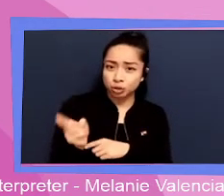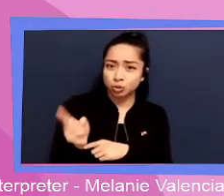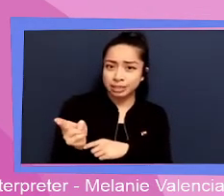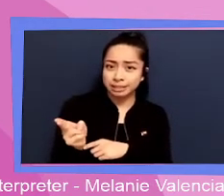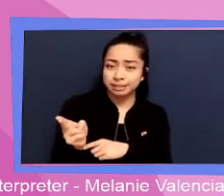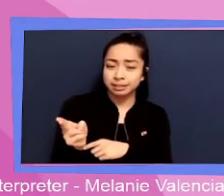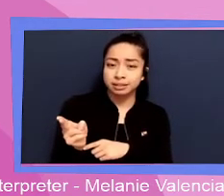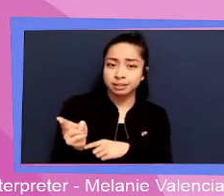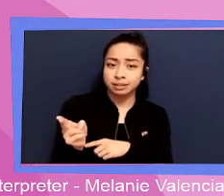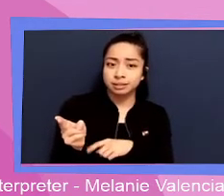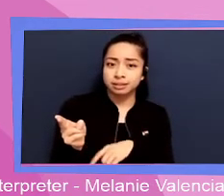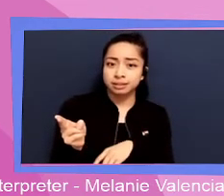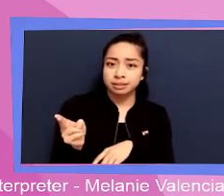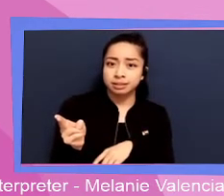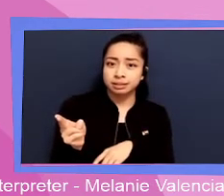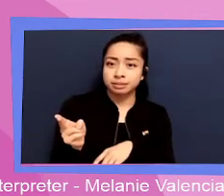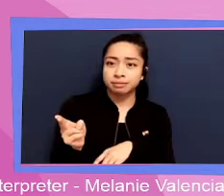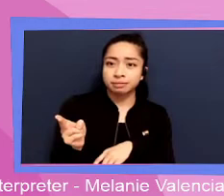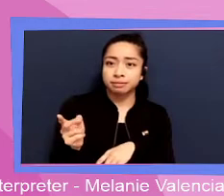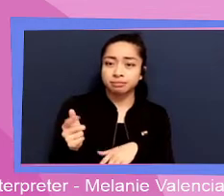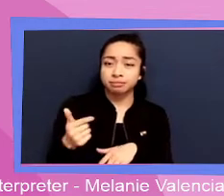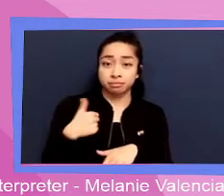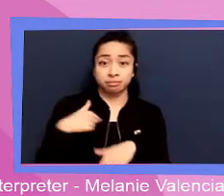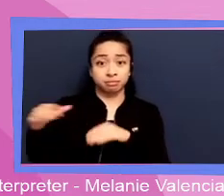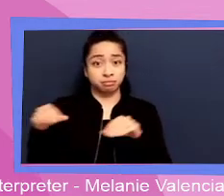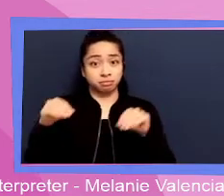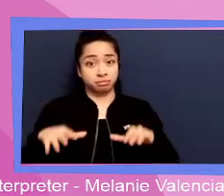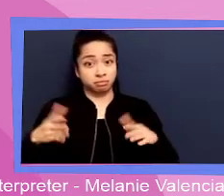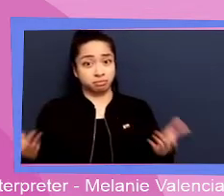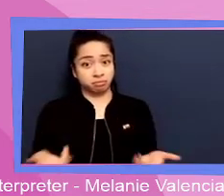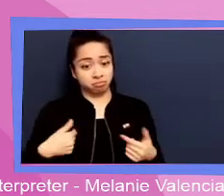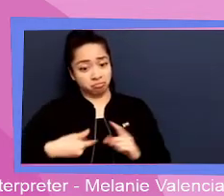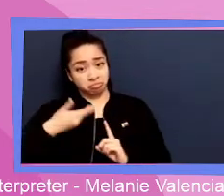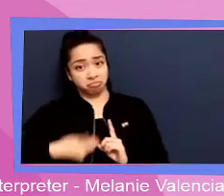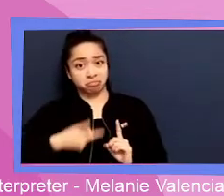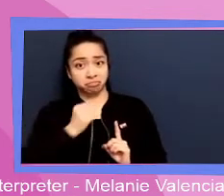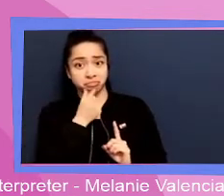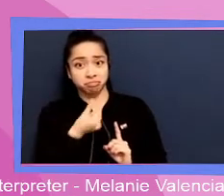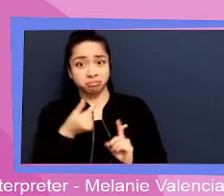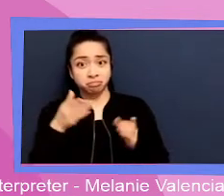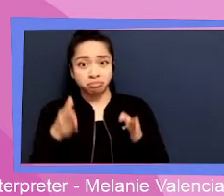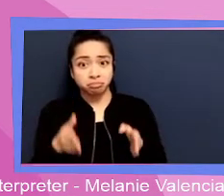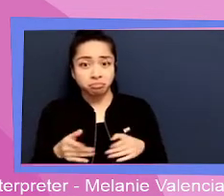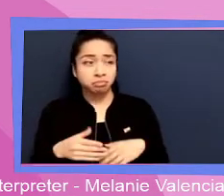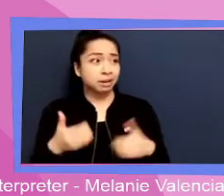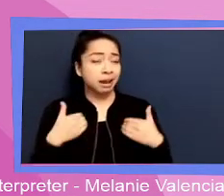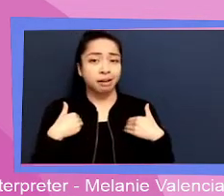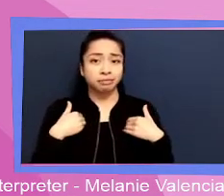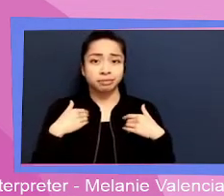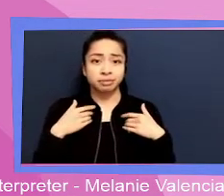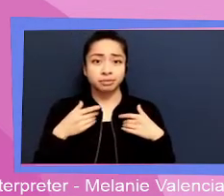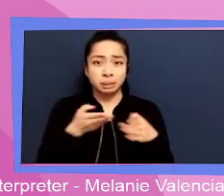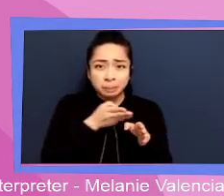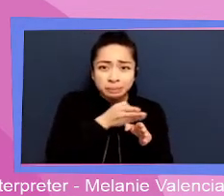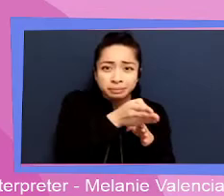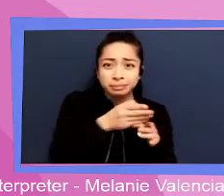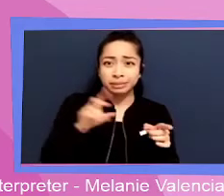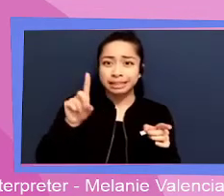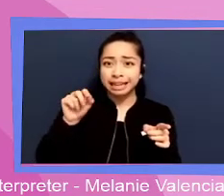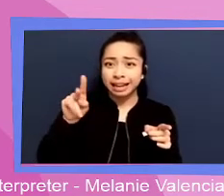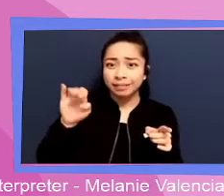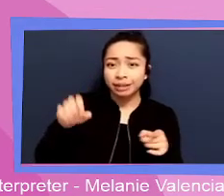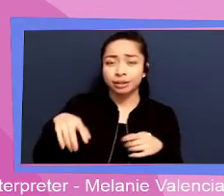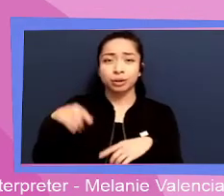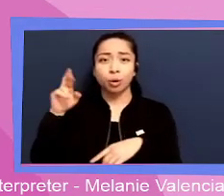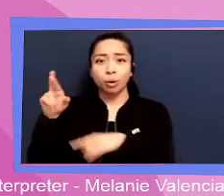That being here as a queer person with, you know, having Davie, having commercial, they're just physical